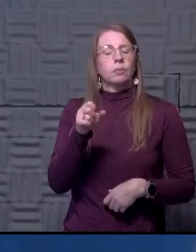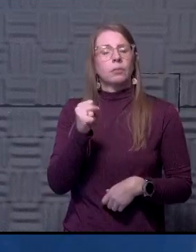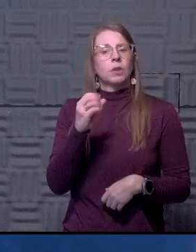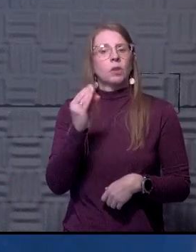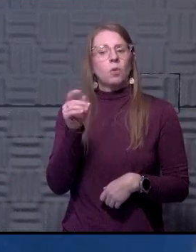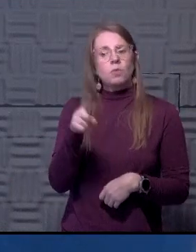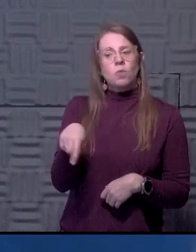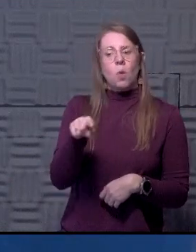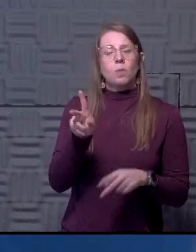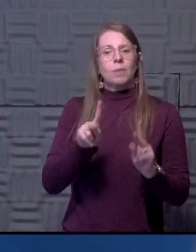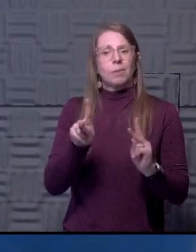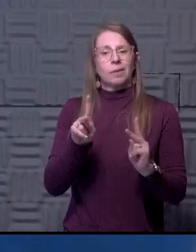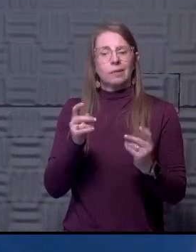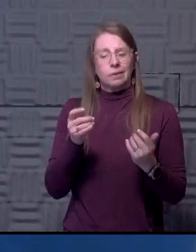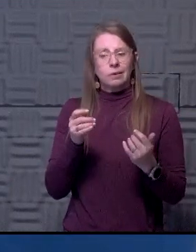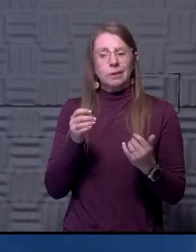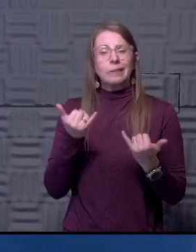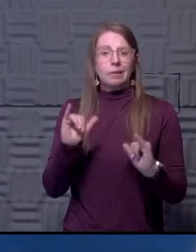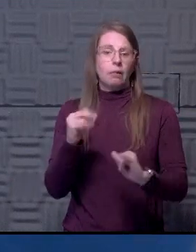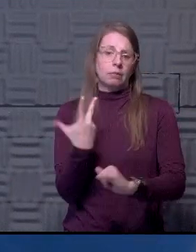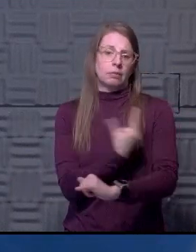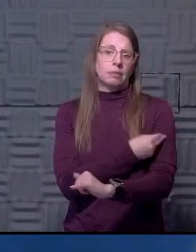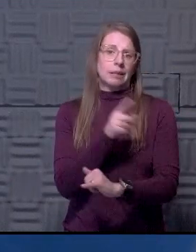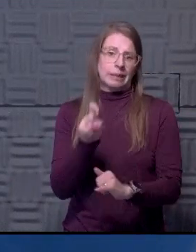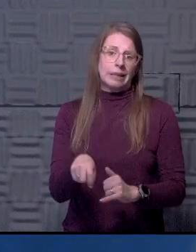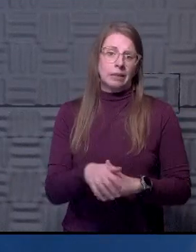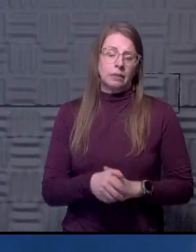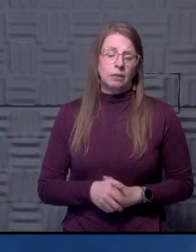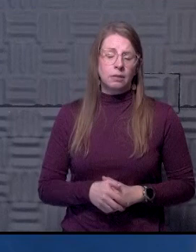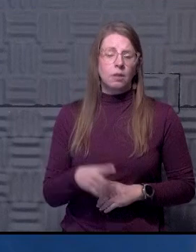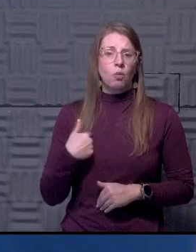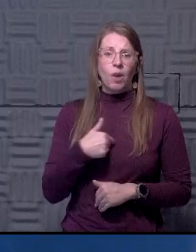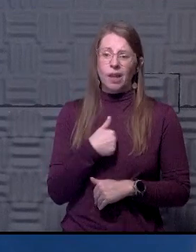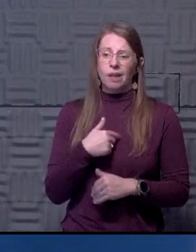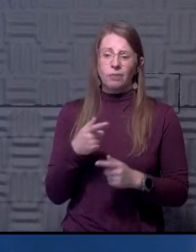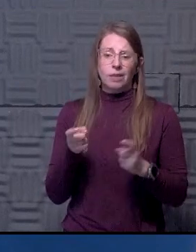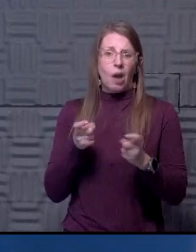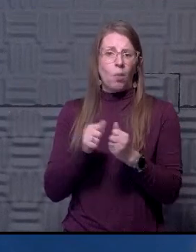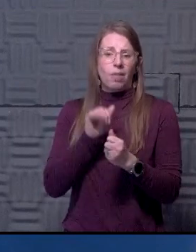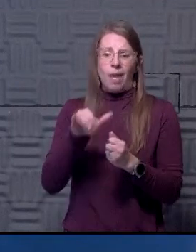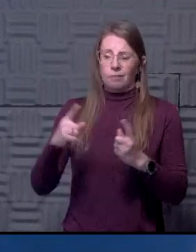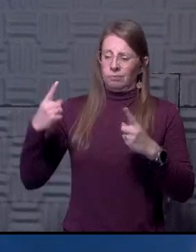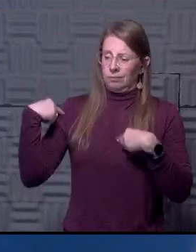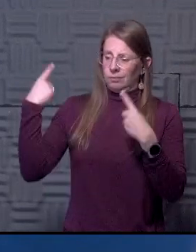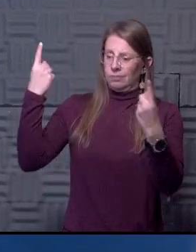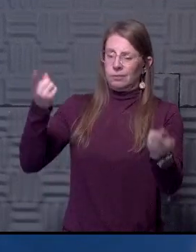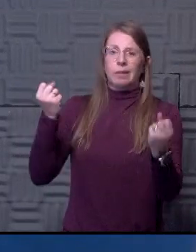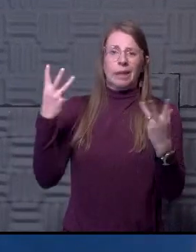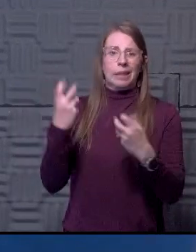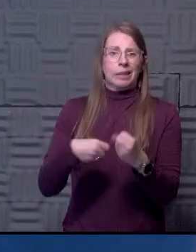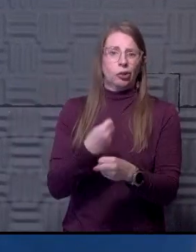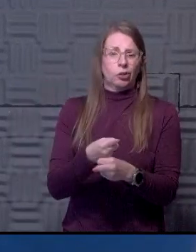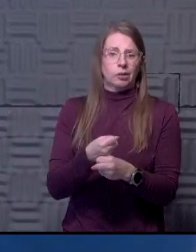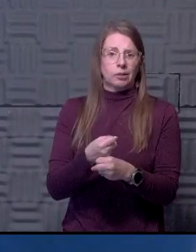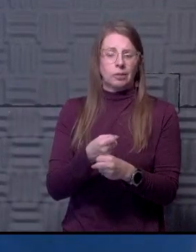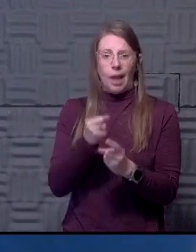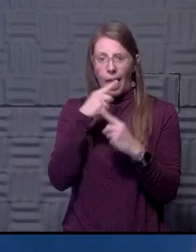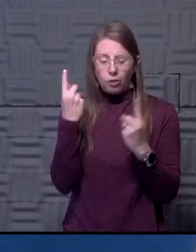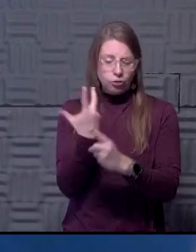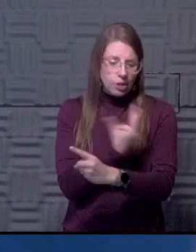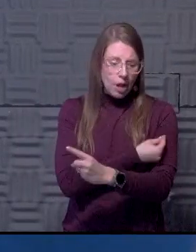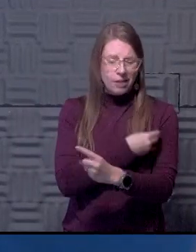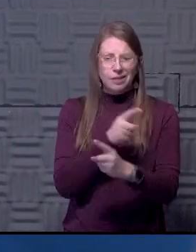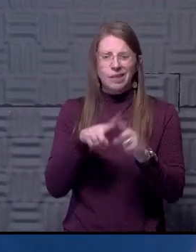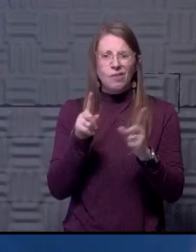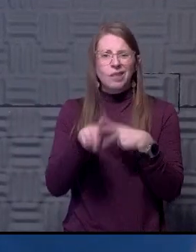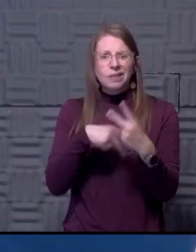those individuals still need to be immunized. This is something that we've dealt with for many, many years with allergy shots and other type of shots. We